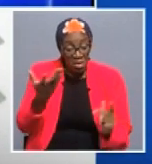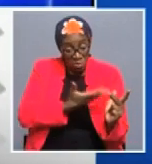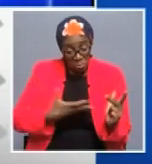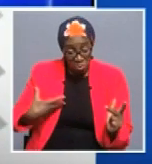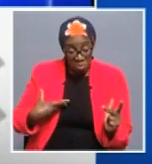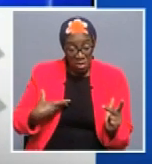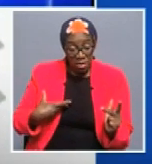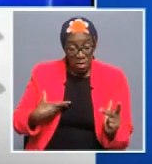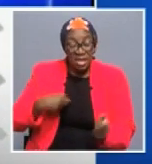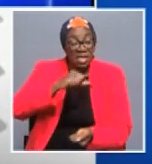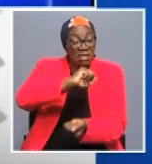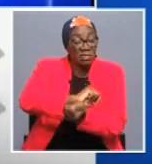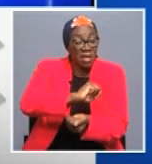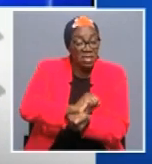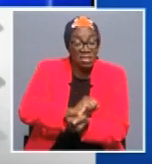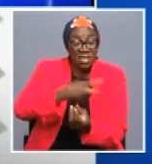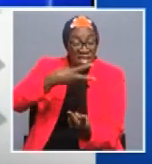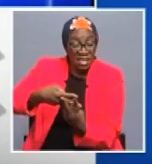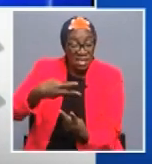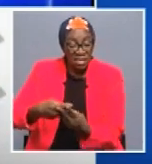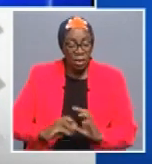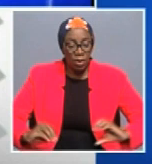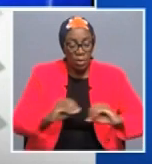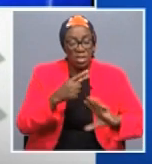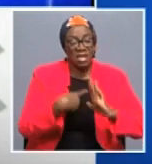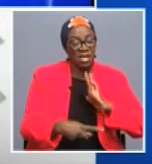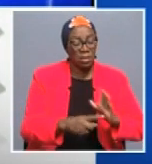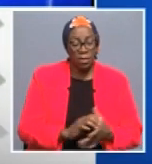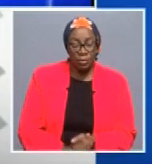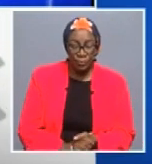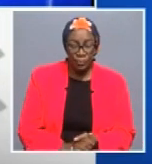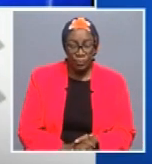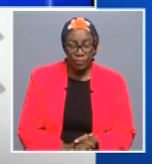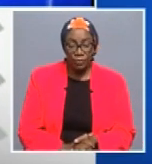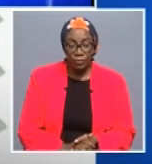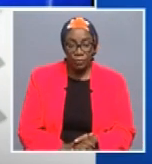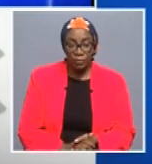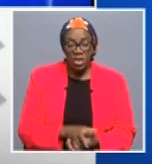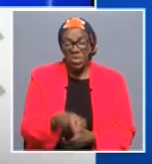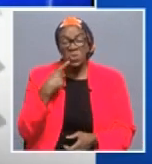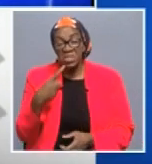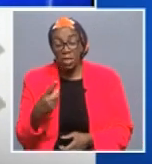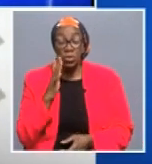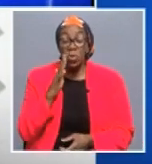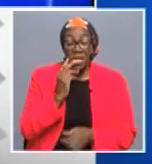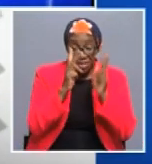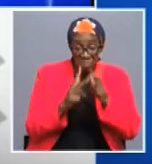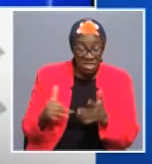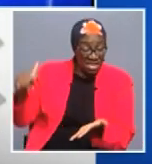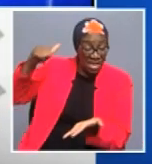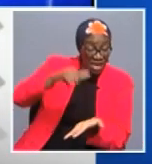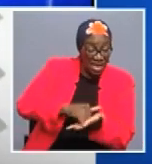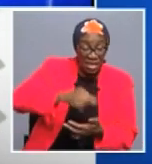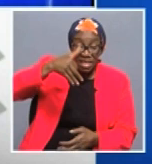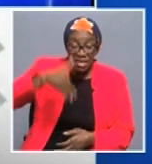before, that once a person lands in Namibia, the Namibian jurisdiction is supposed to kick in, isn't it? But where did things go wrong here?